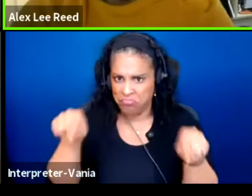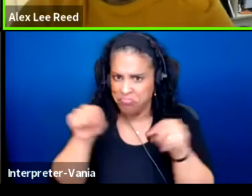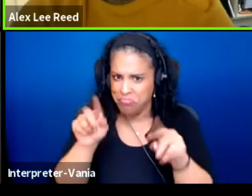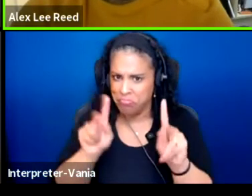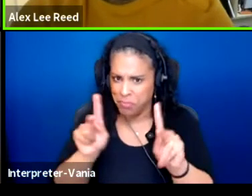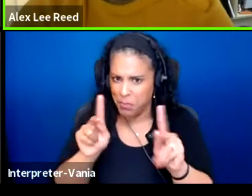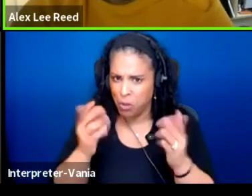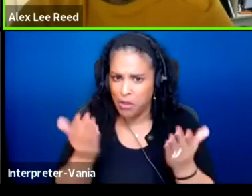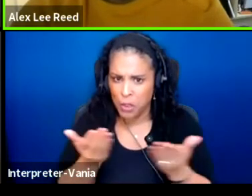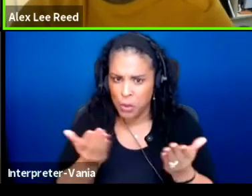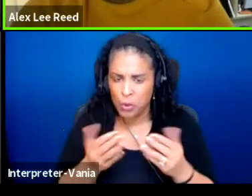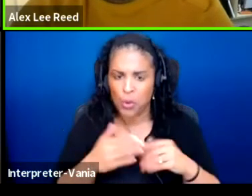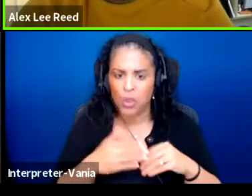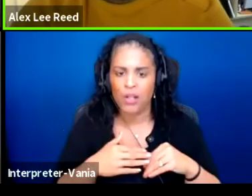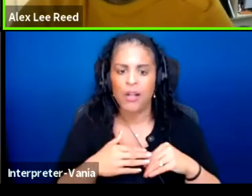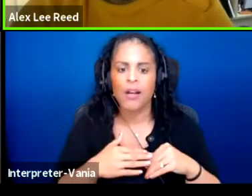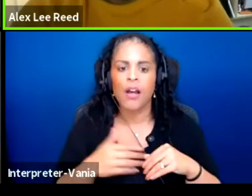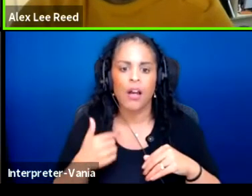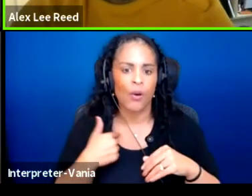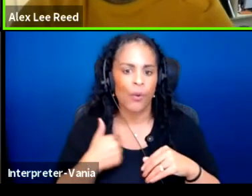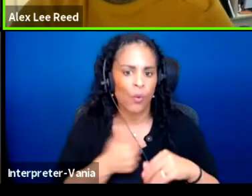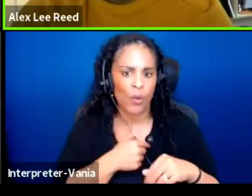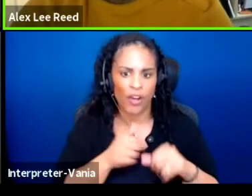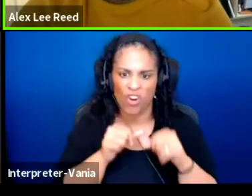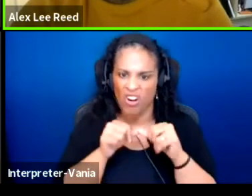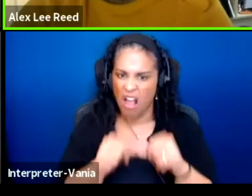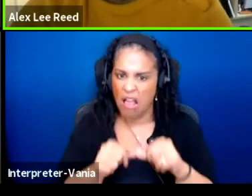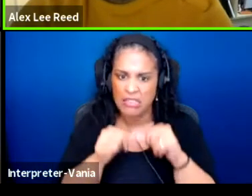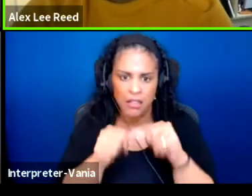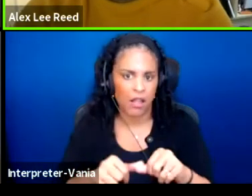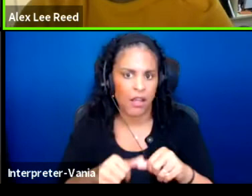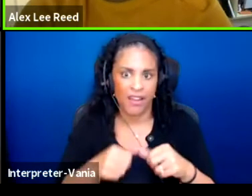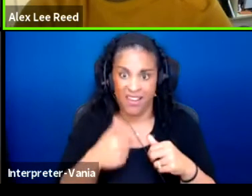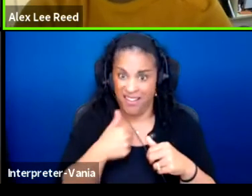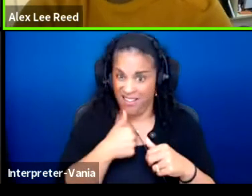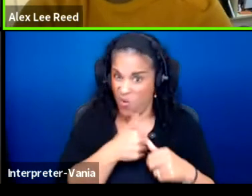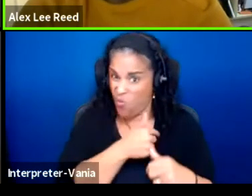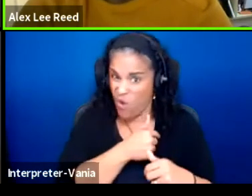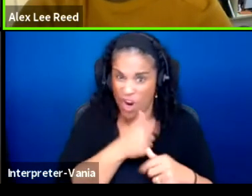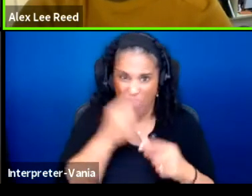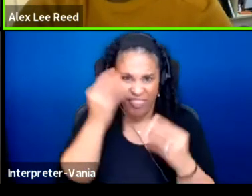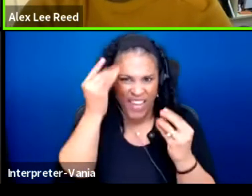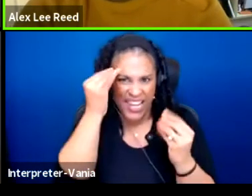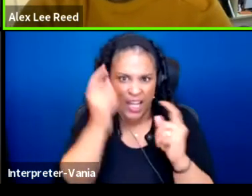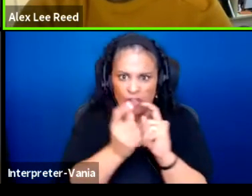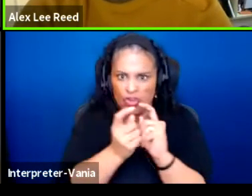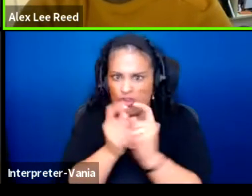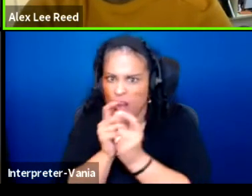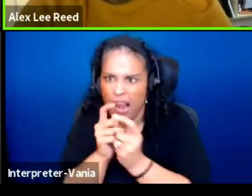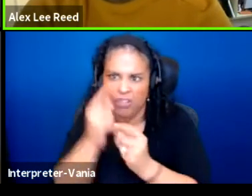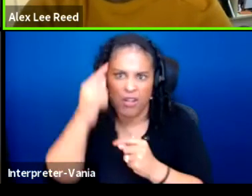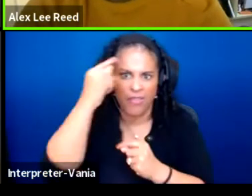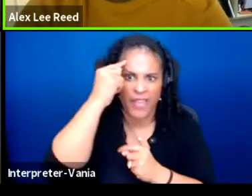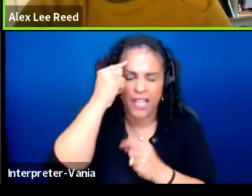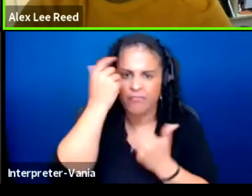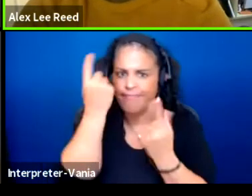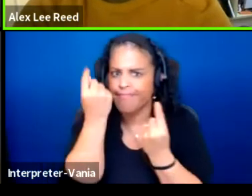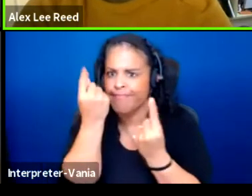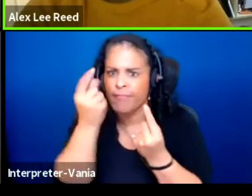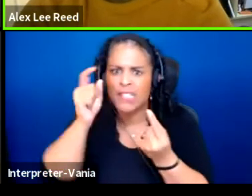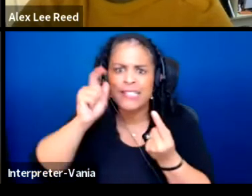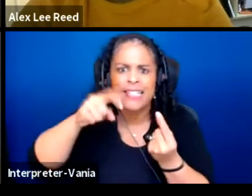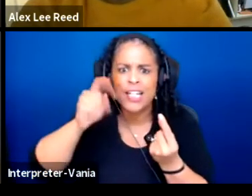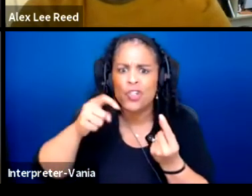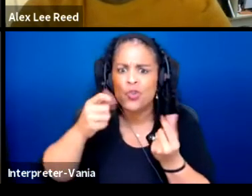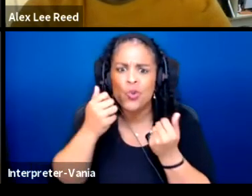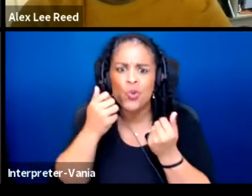know we are constantly, right? We are in the midst of revolution. We're thinking all the time about what we need to burn